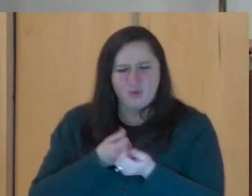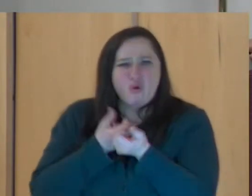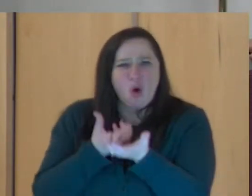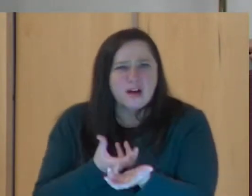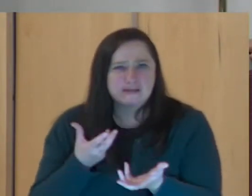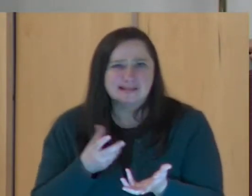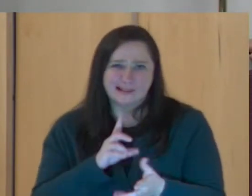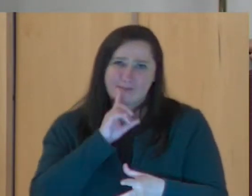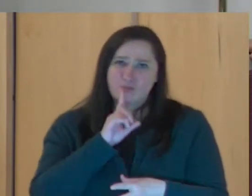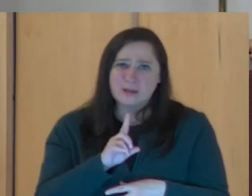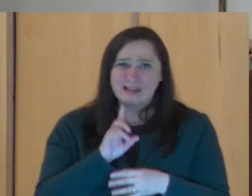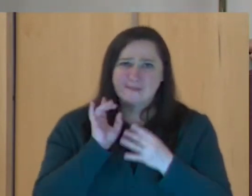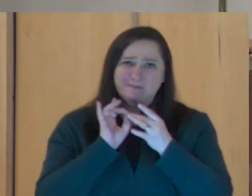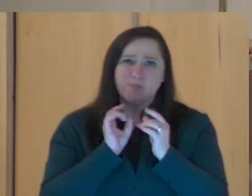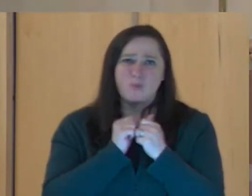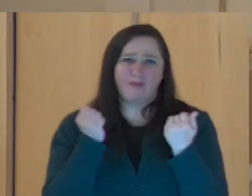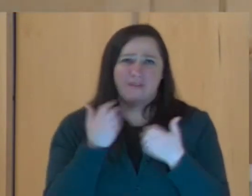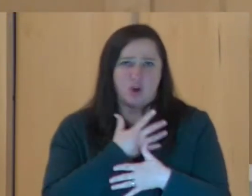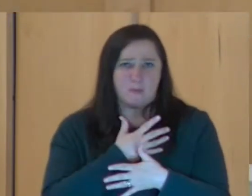a fear there.